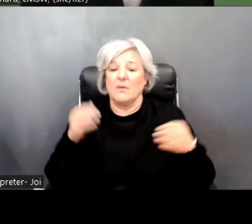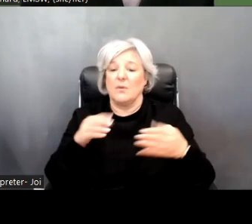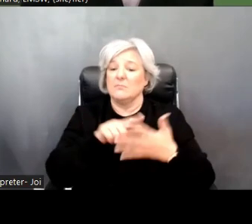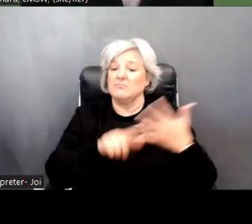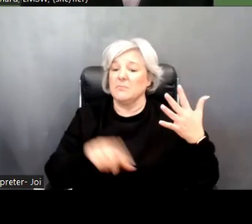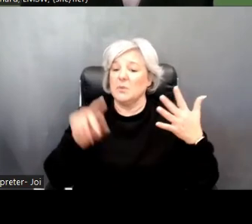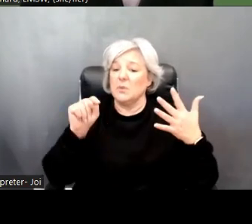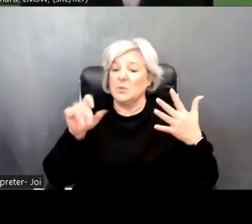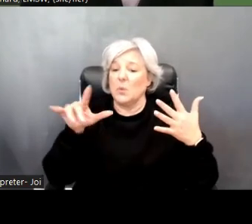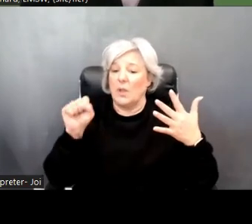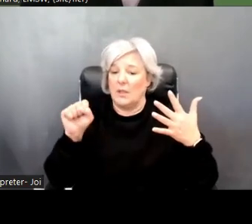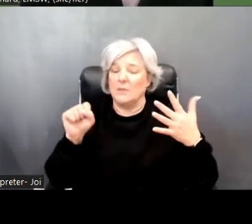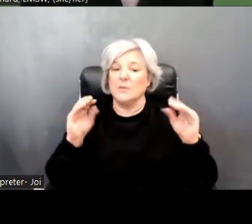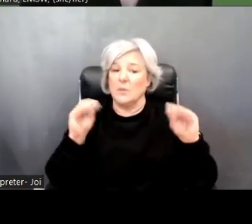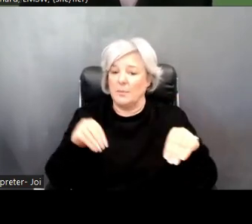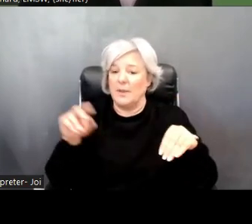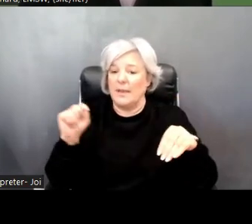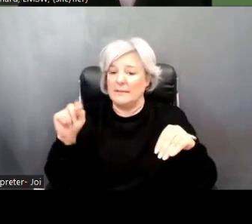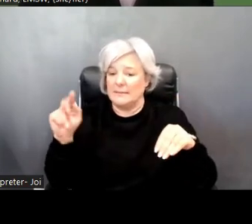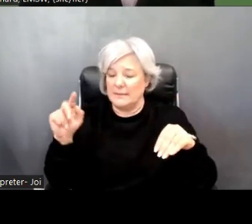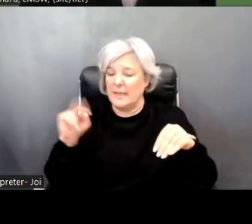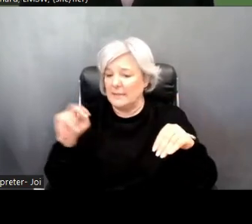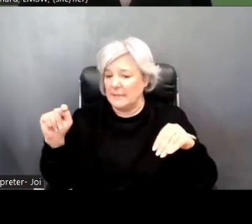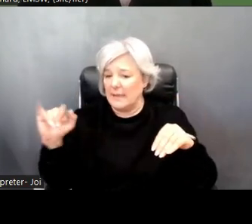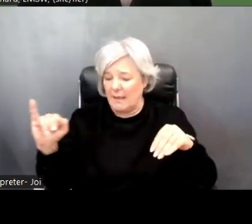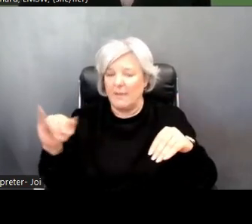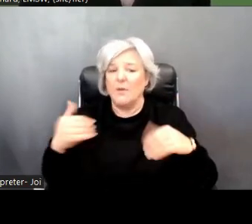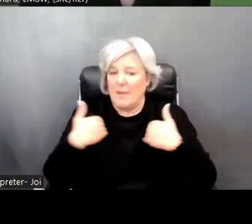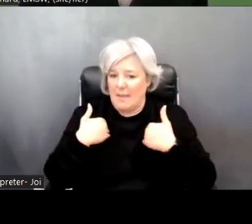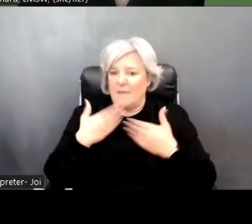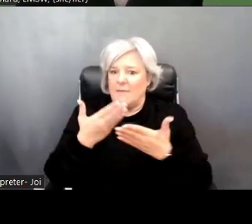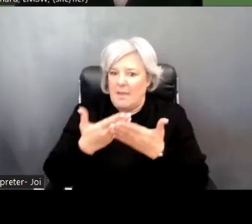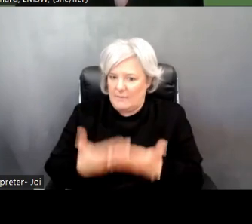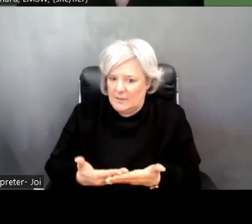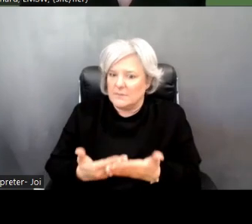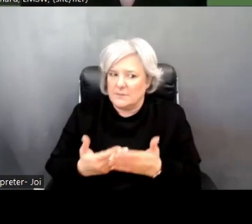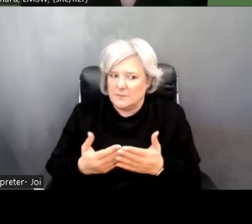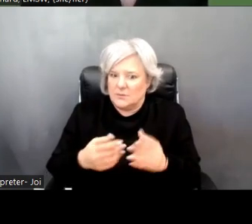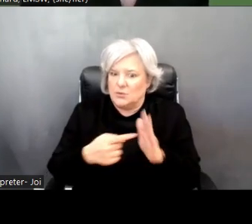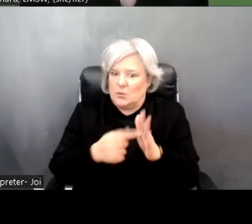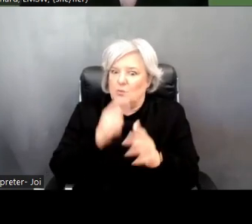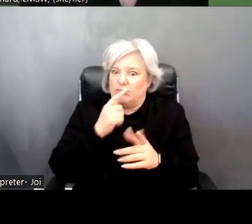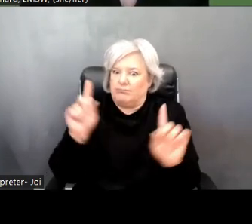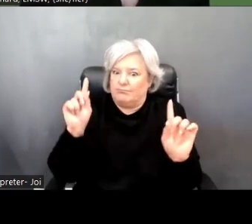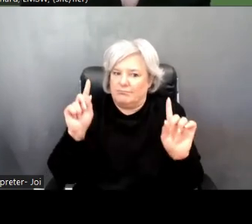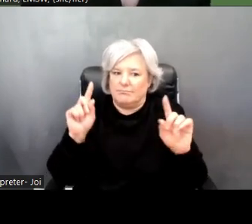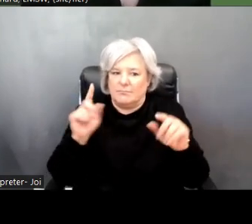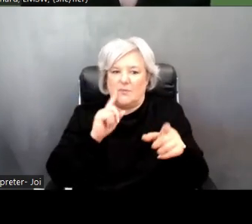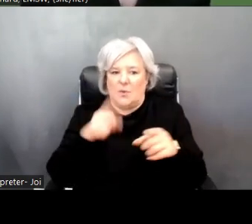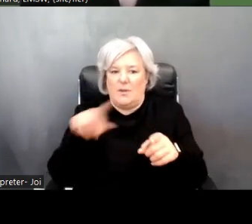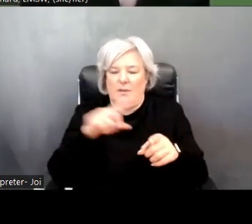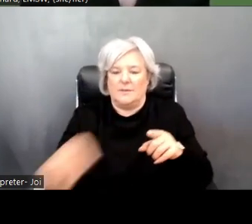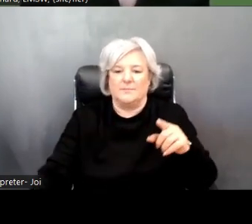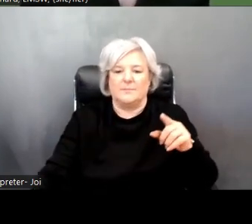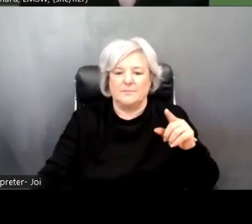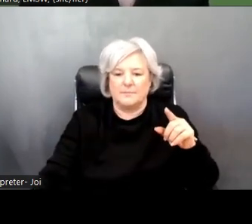got embedded in the NTI that are evidence-based or evidence-informed and that have been shown to work well with these